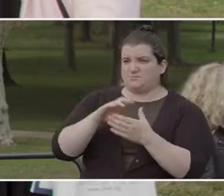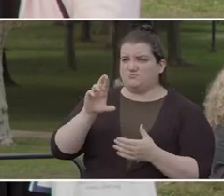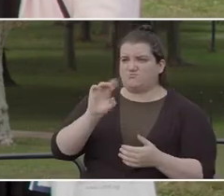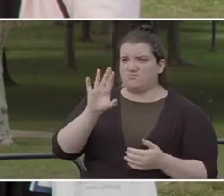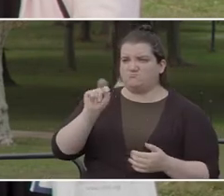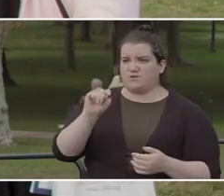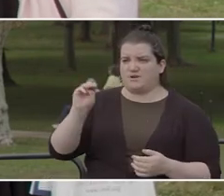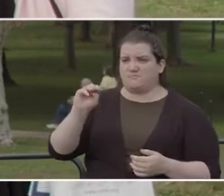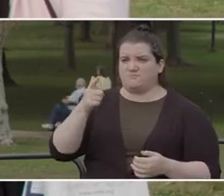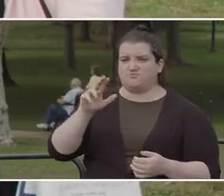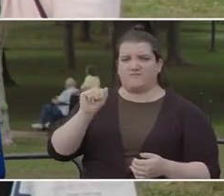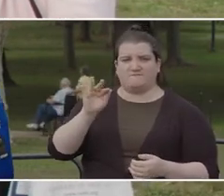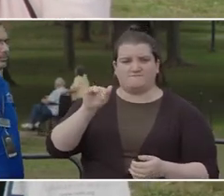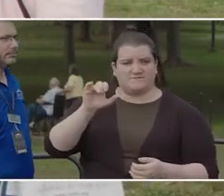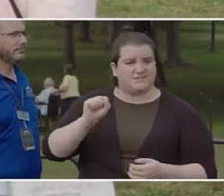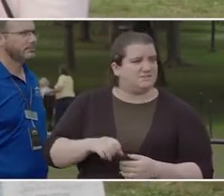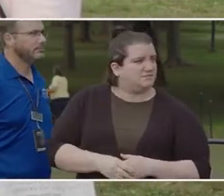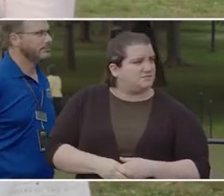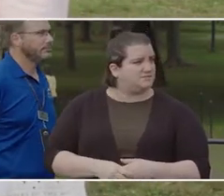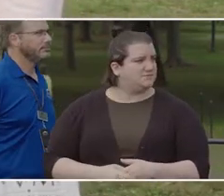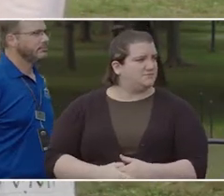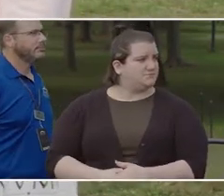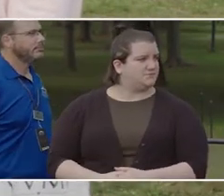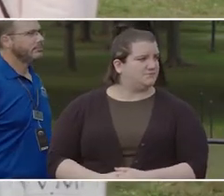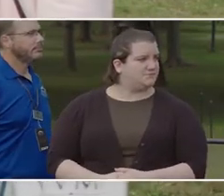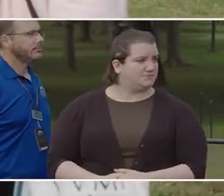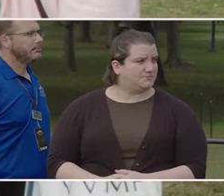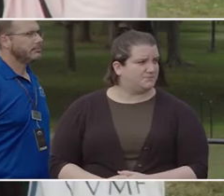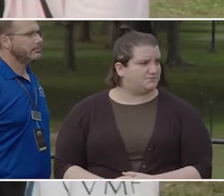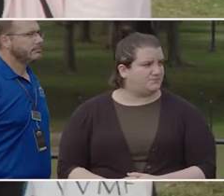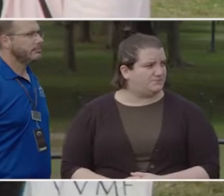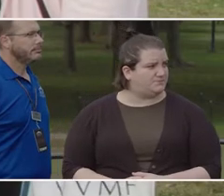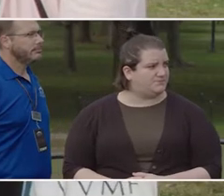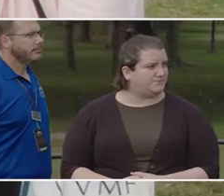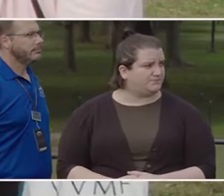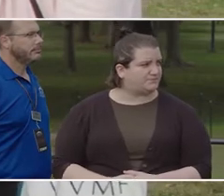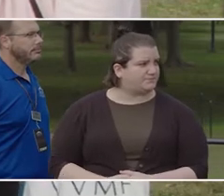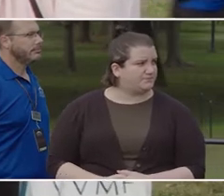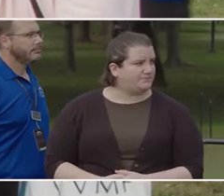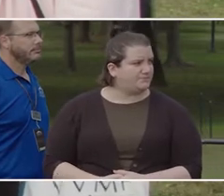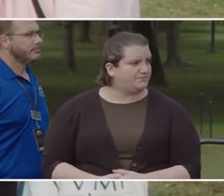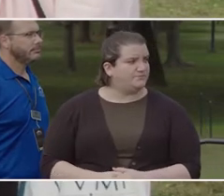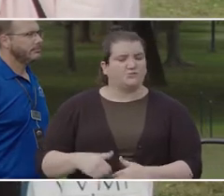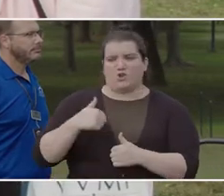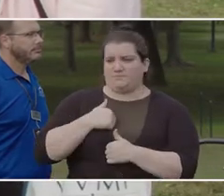Griffiths, Army, Vietnam,